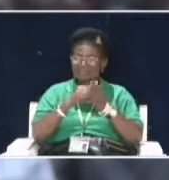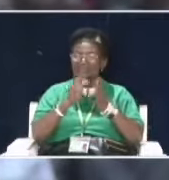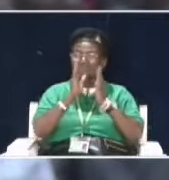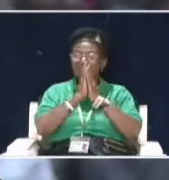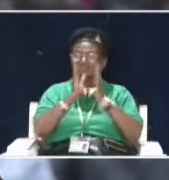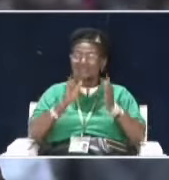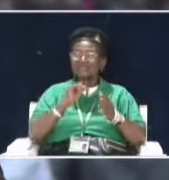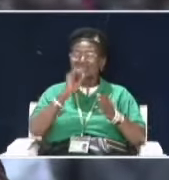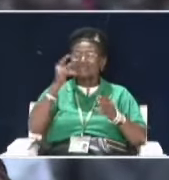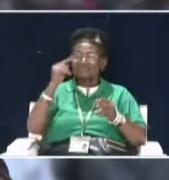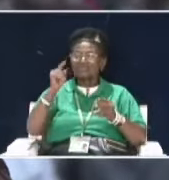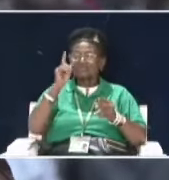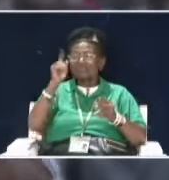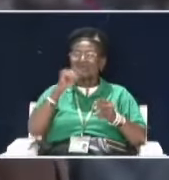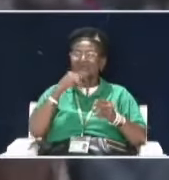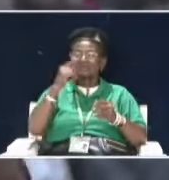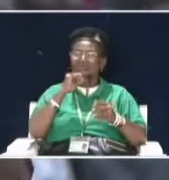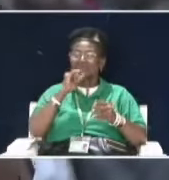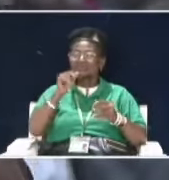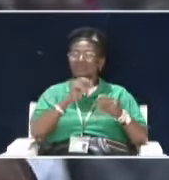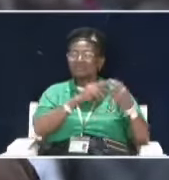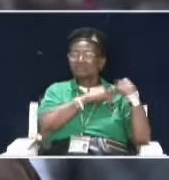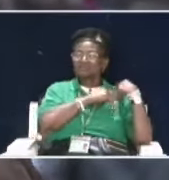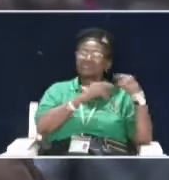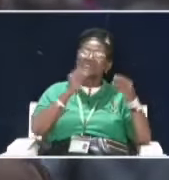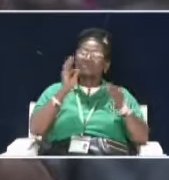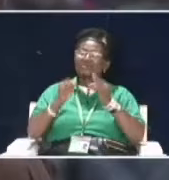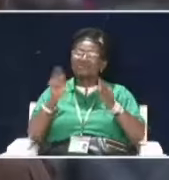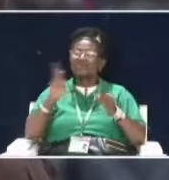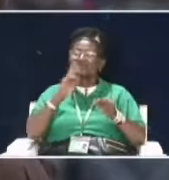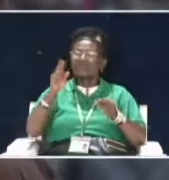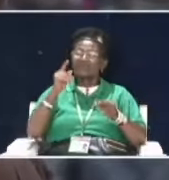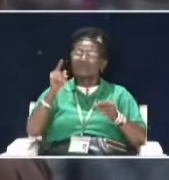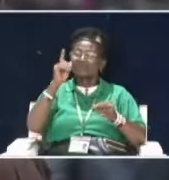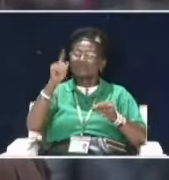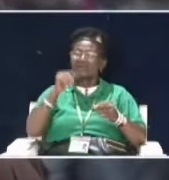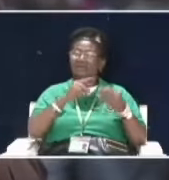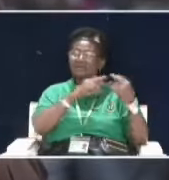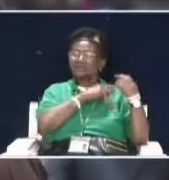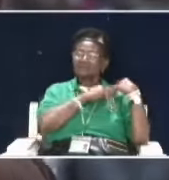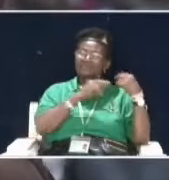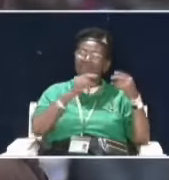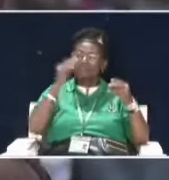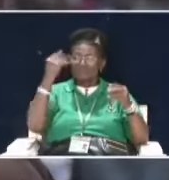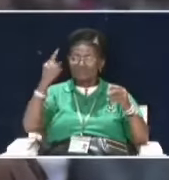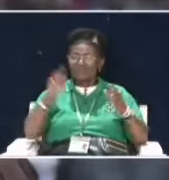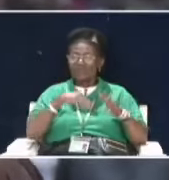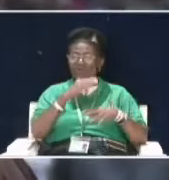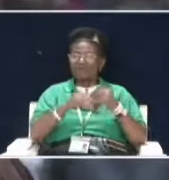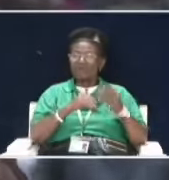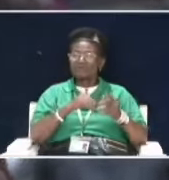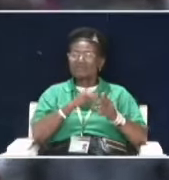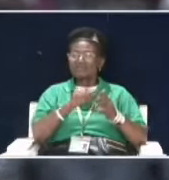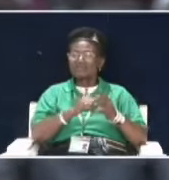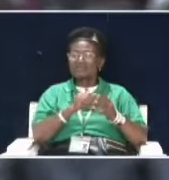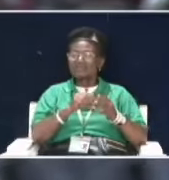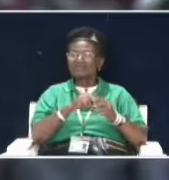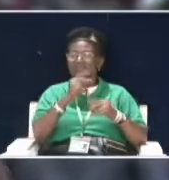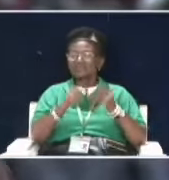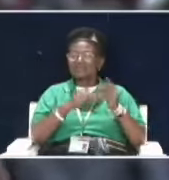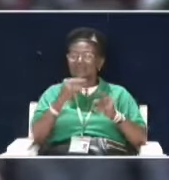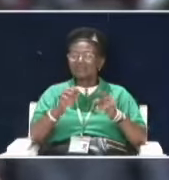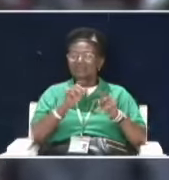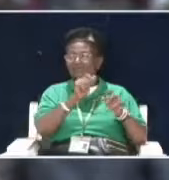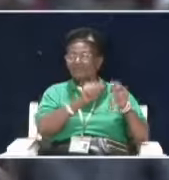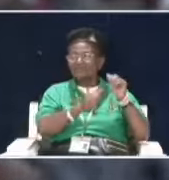responsible. If you are the one responsible for all these kind of problems in your families, if